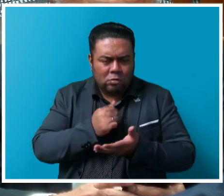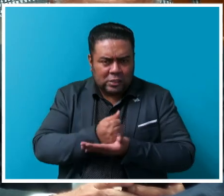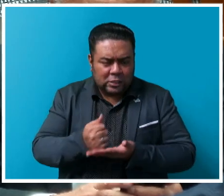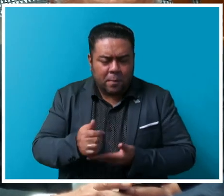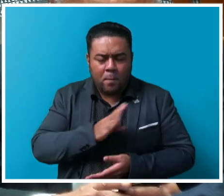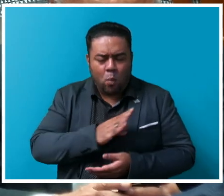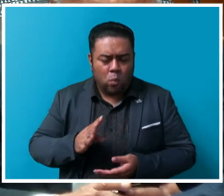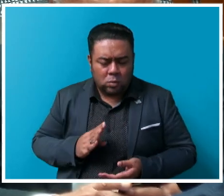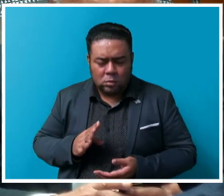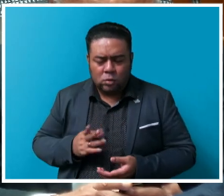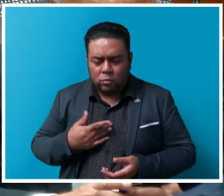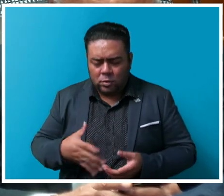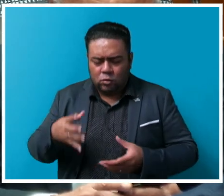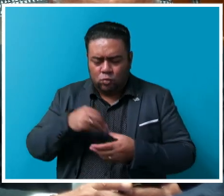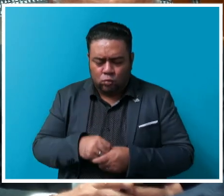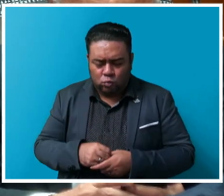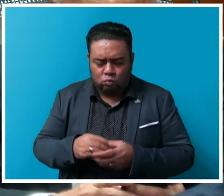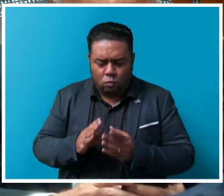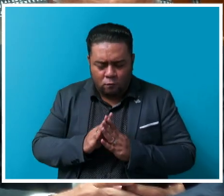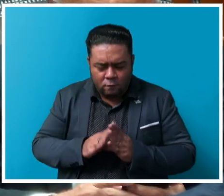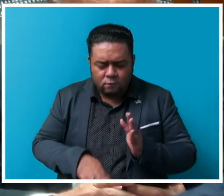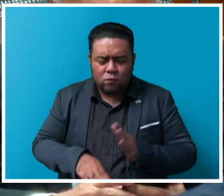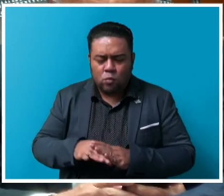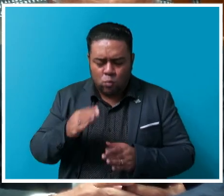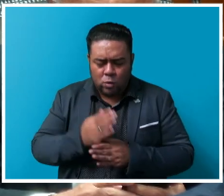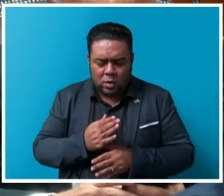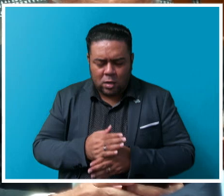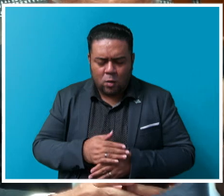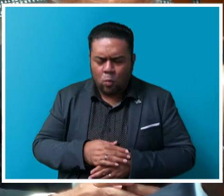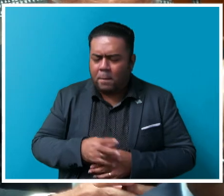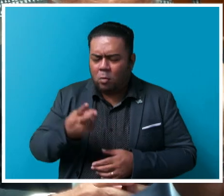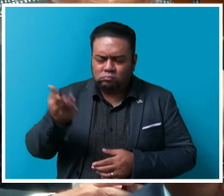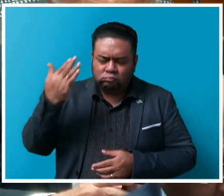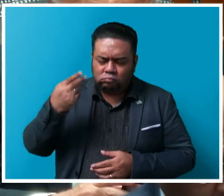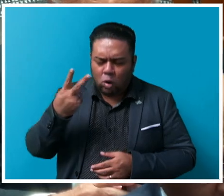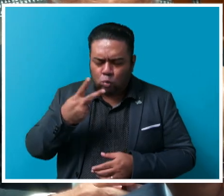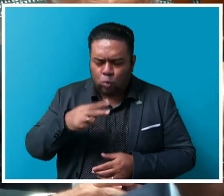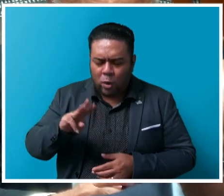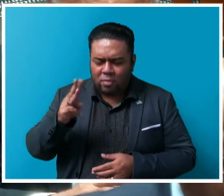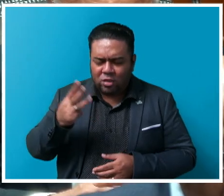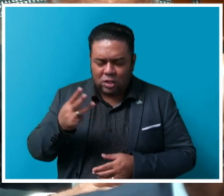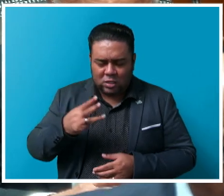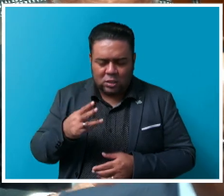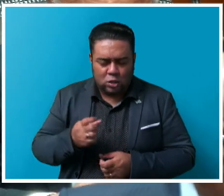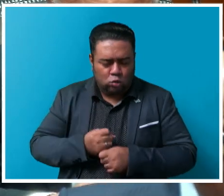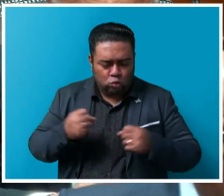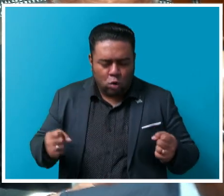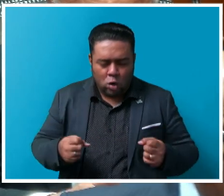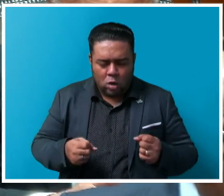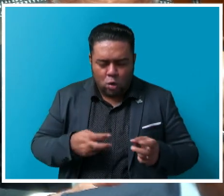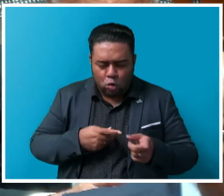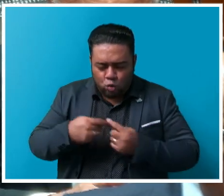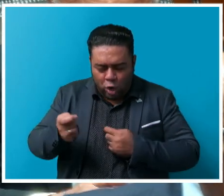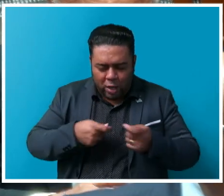time it was fully constituted, Honorable Speaker, was in 2013. A strong regulatory body is essential